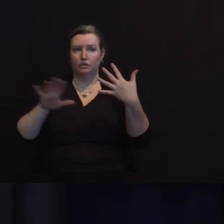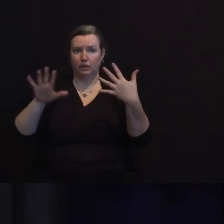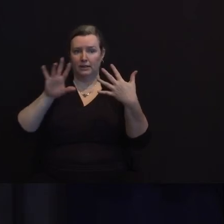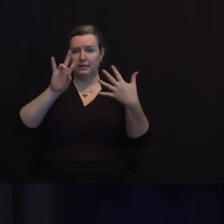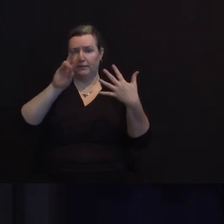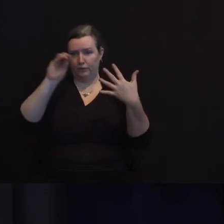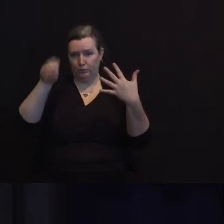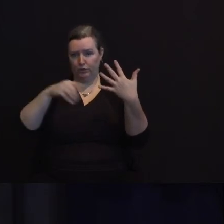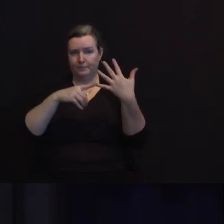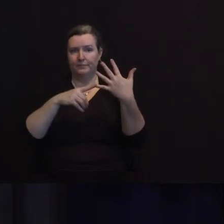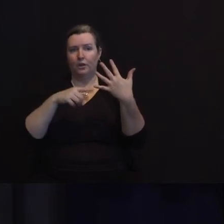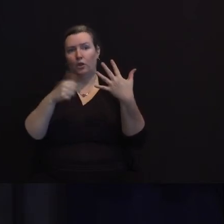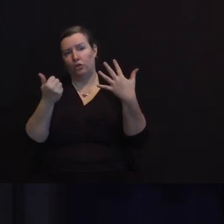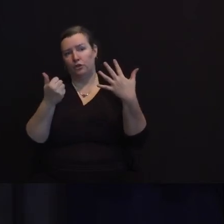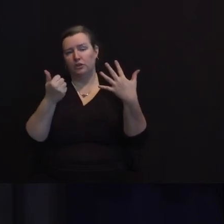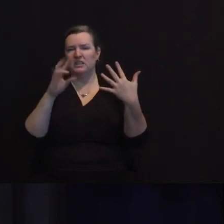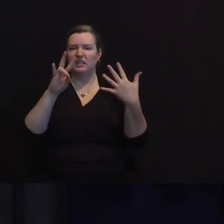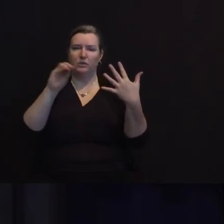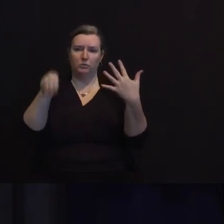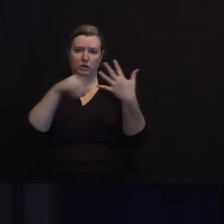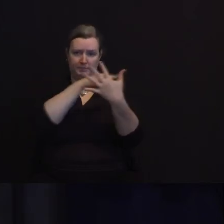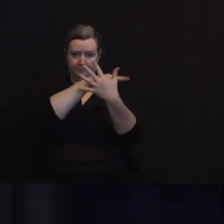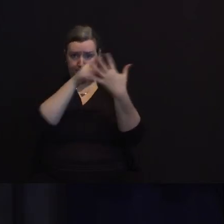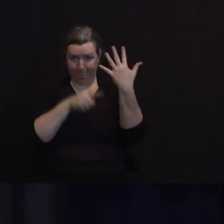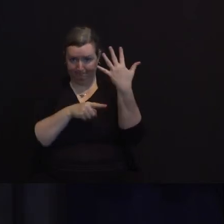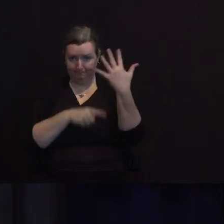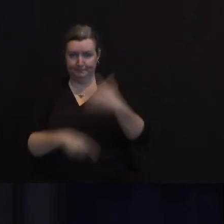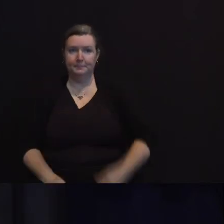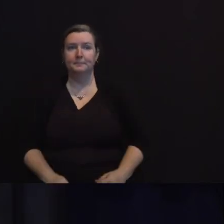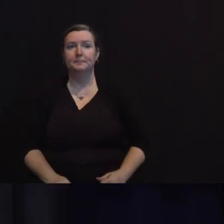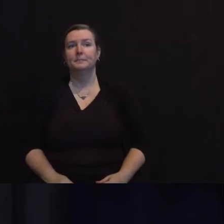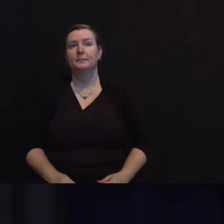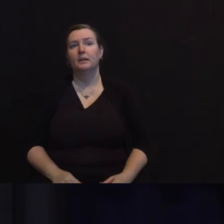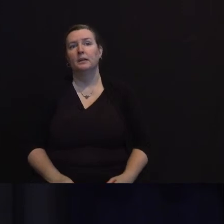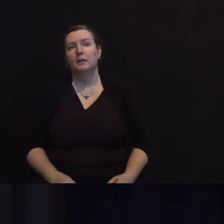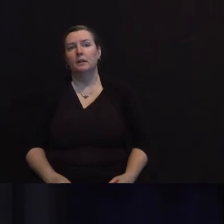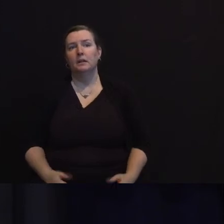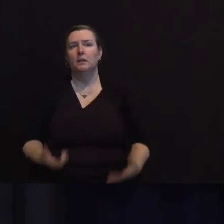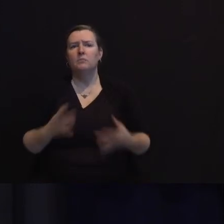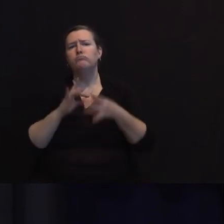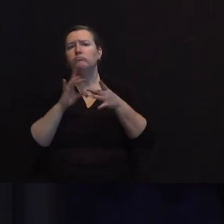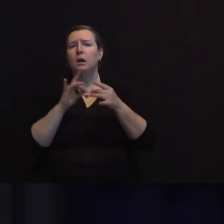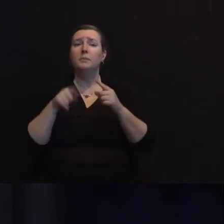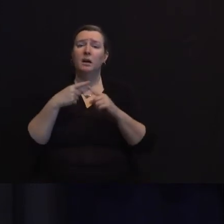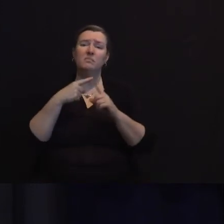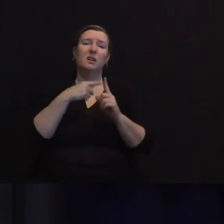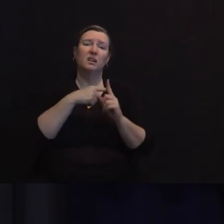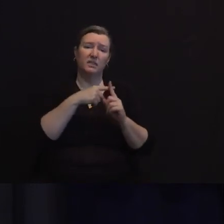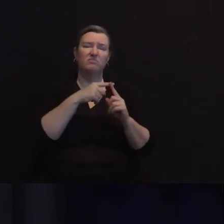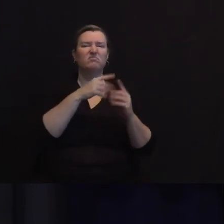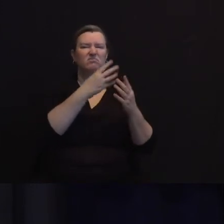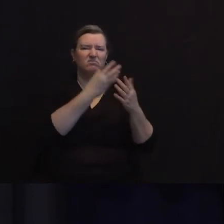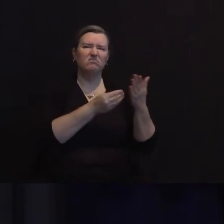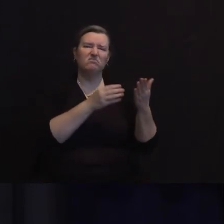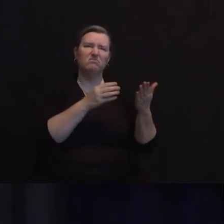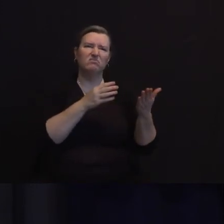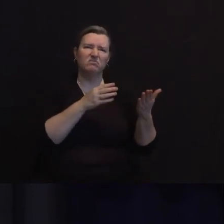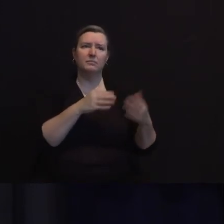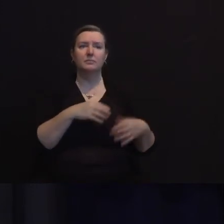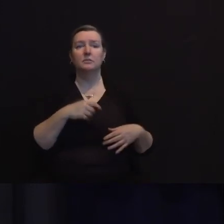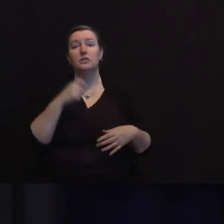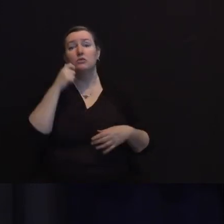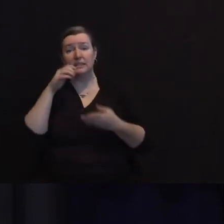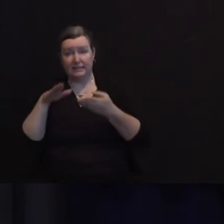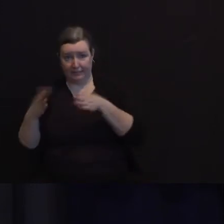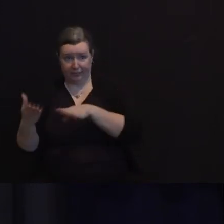other 7%. The governor reviewed the new cases and deaths, and in terms of the deaths, the breakdown by race and ethnicity